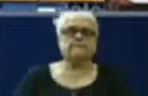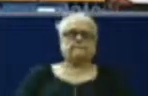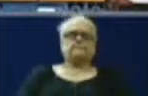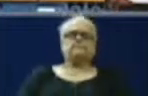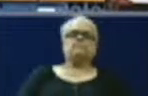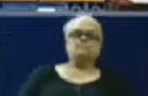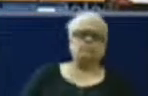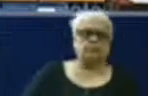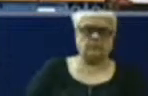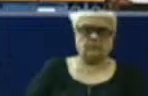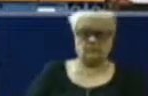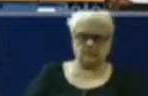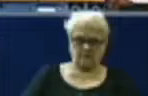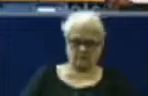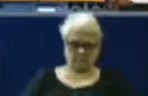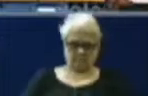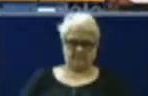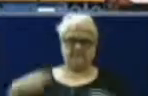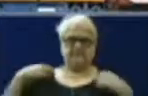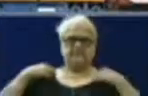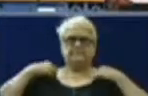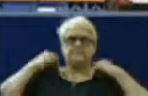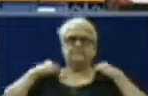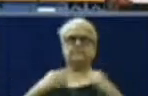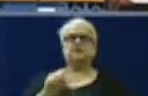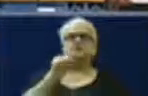So I will wrap